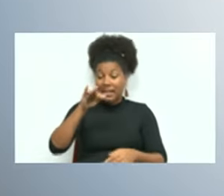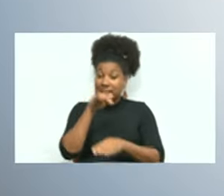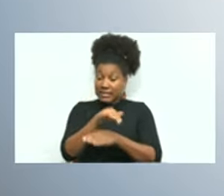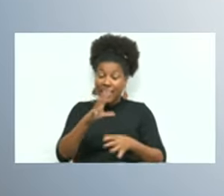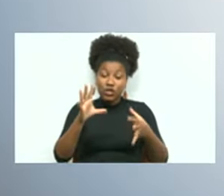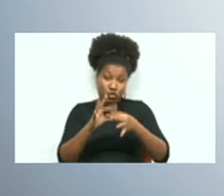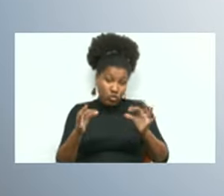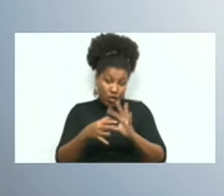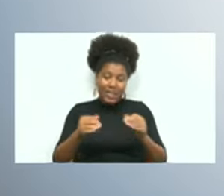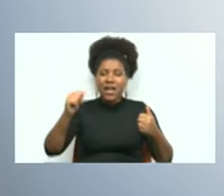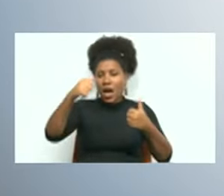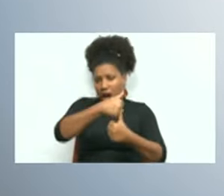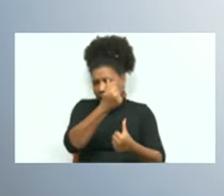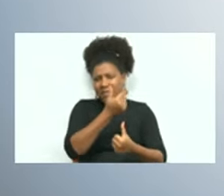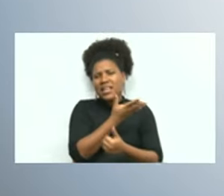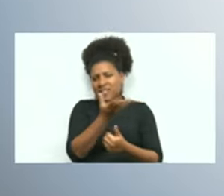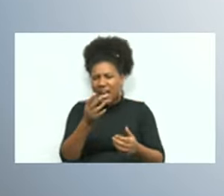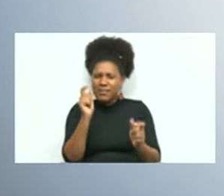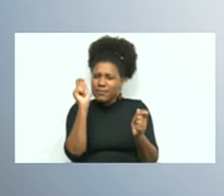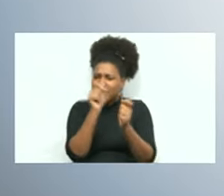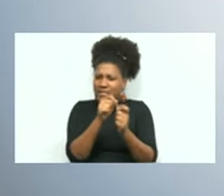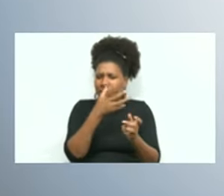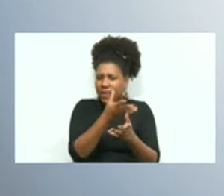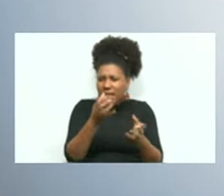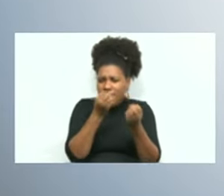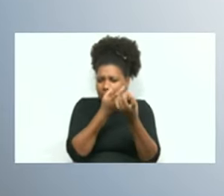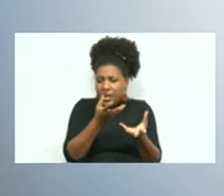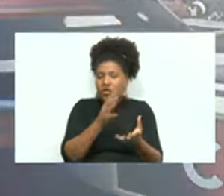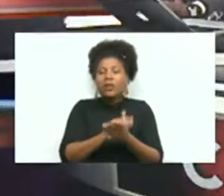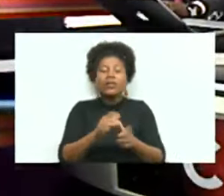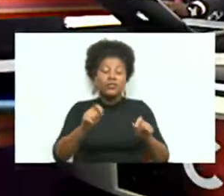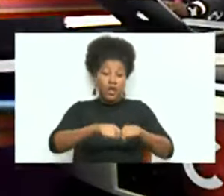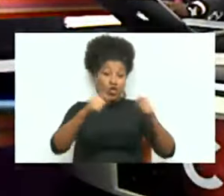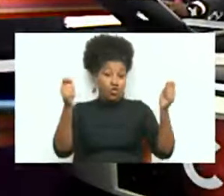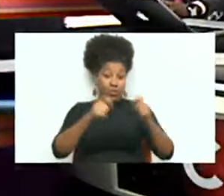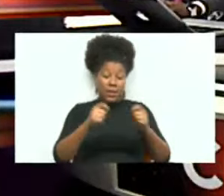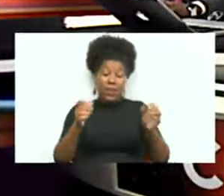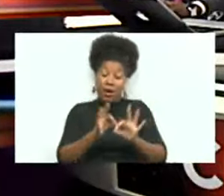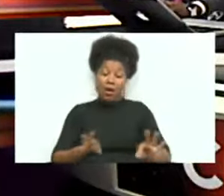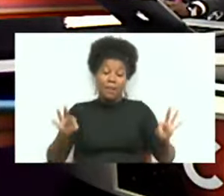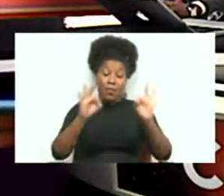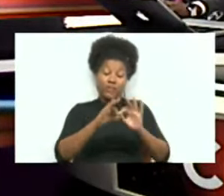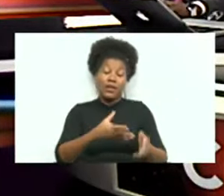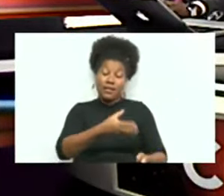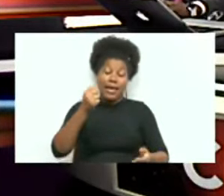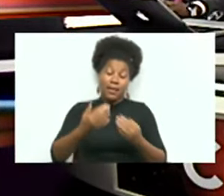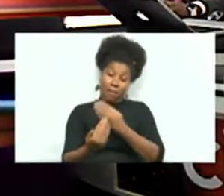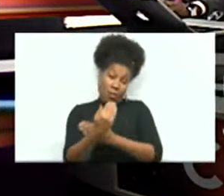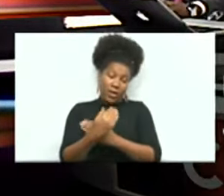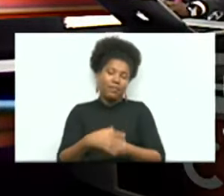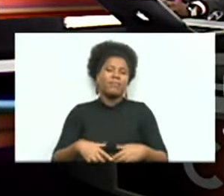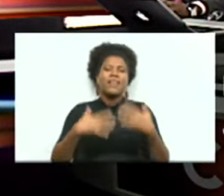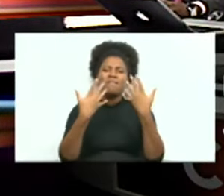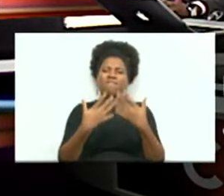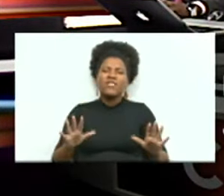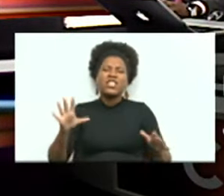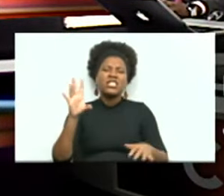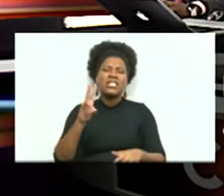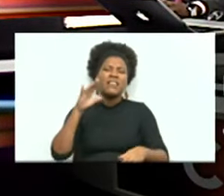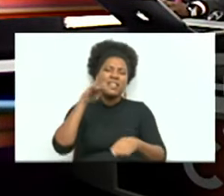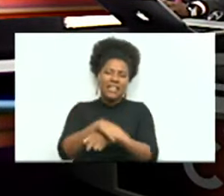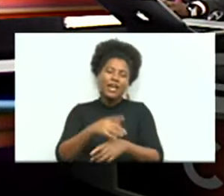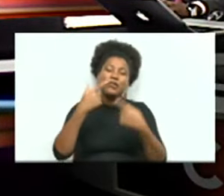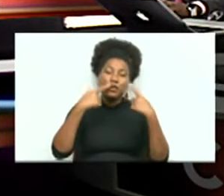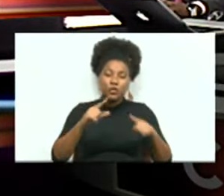updates and exclusive content, and don't forget to pick up a copy of your TNT Guardian newspaper. We've come to the end of the 7 p.m. news on CNC3.